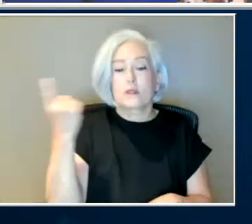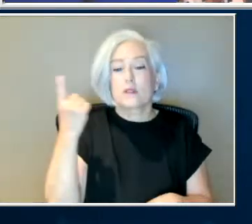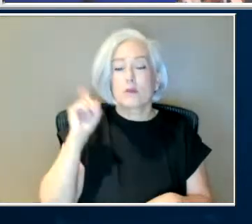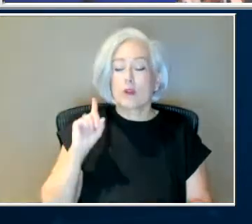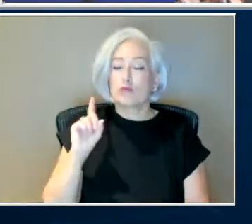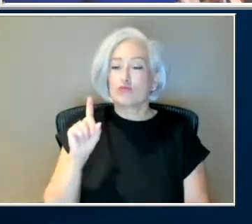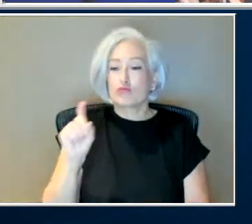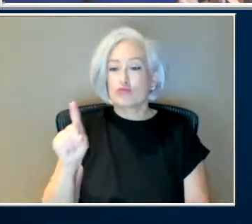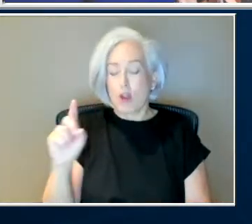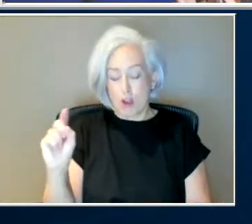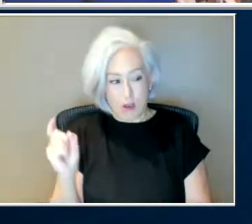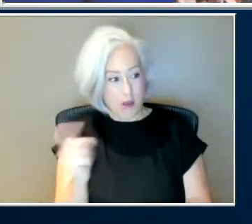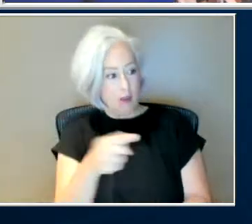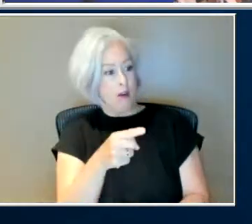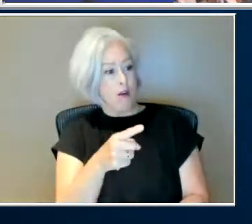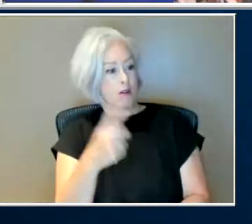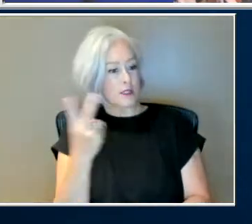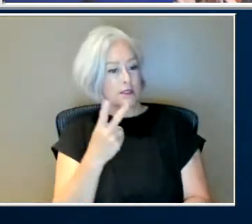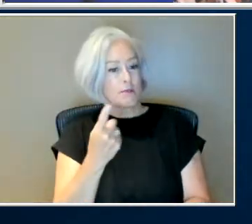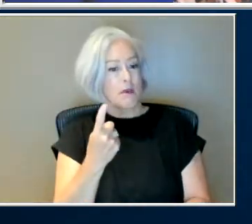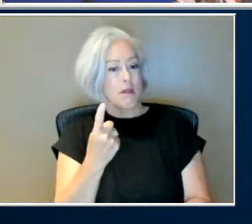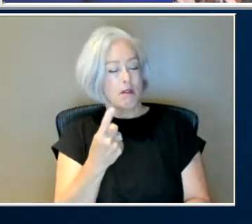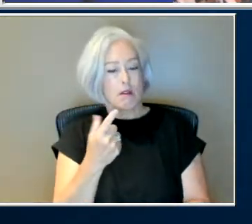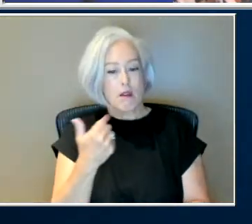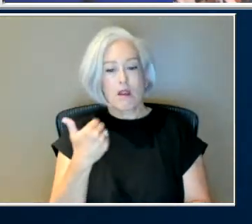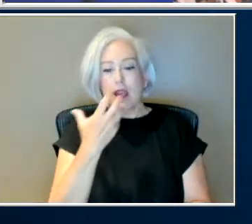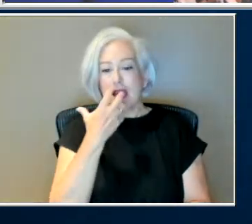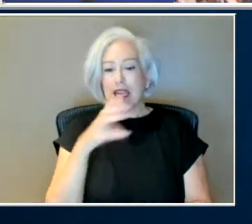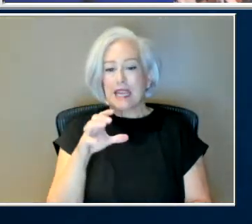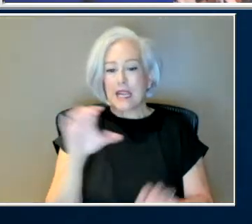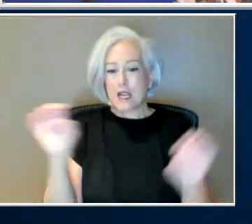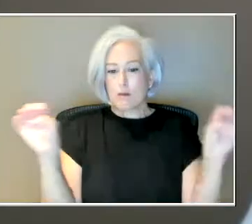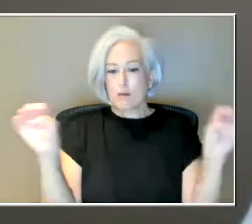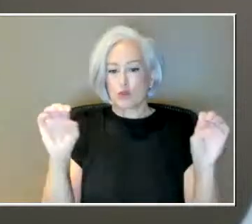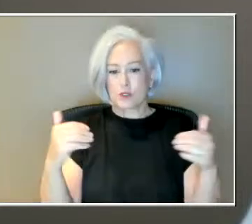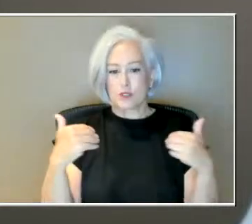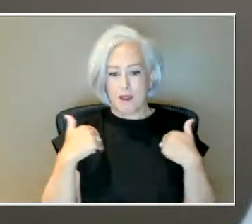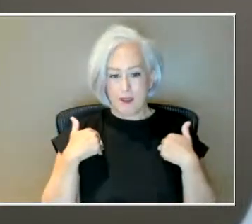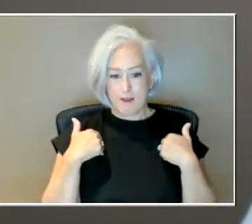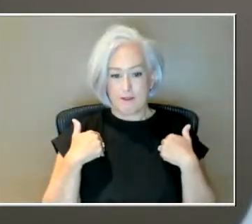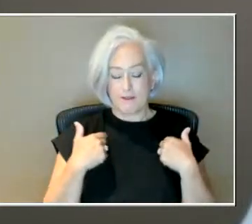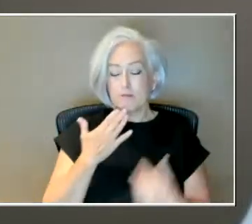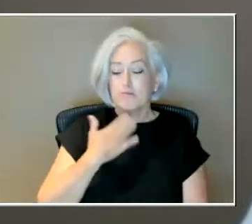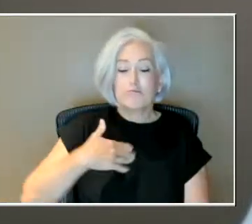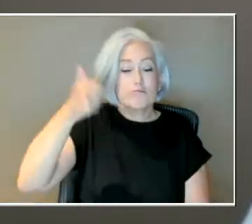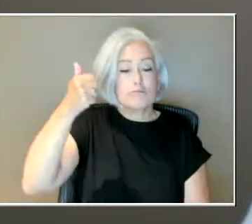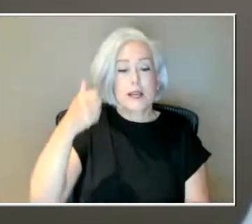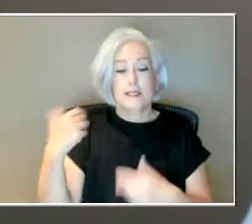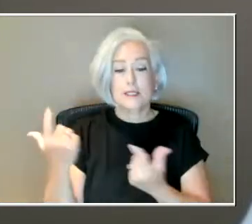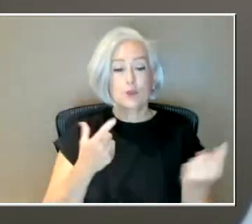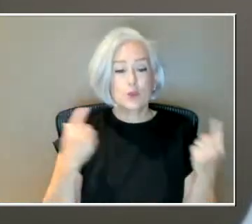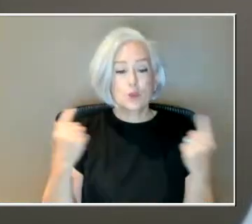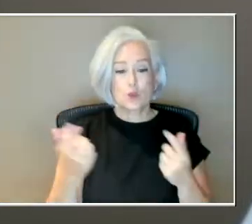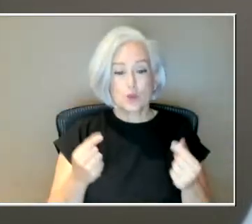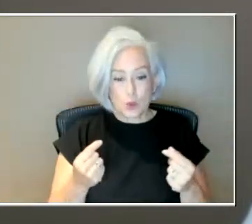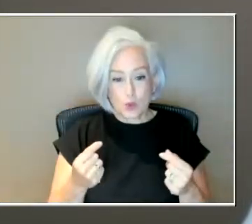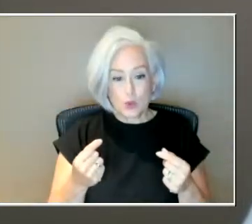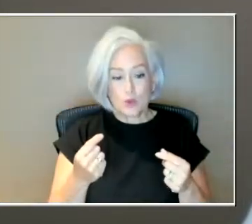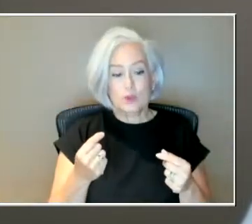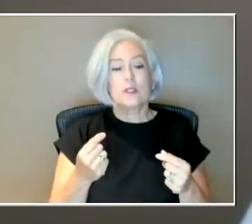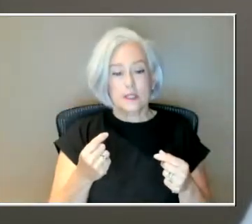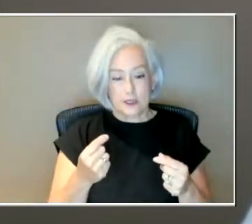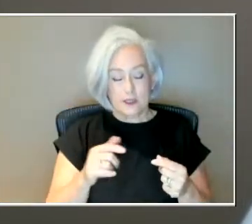of heat-related emergency? Absolutely. Great question. The best thing anyone can do is get that person out of that environment.